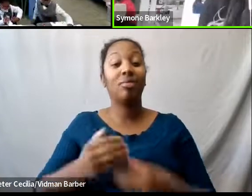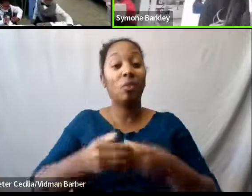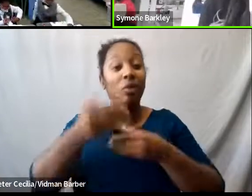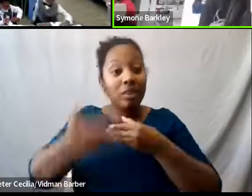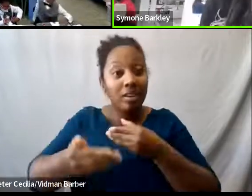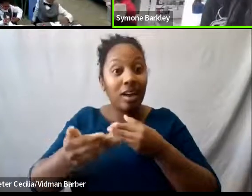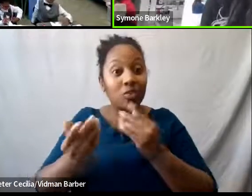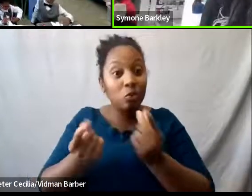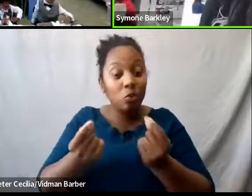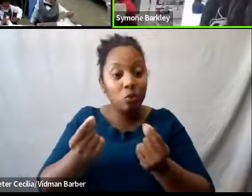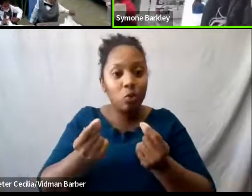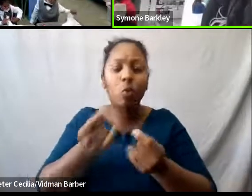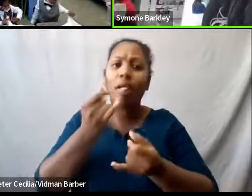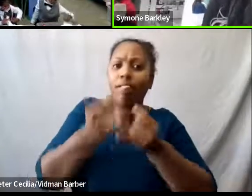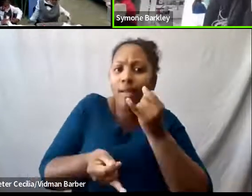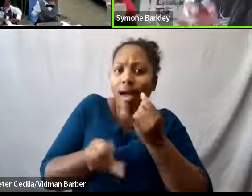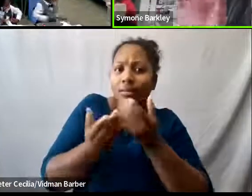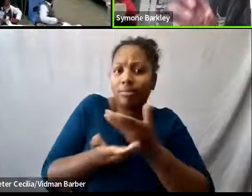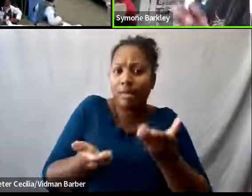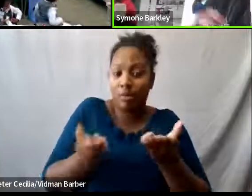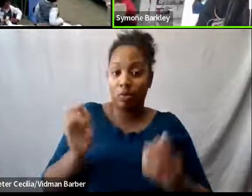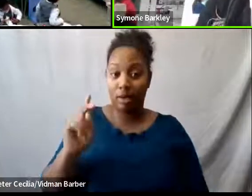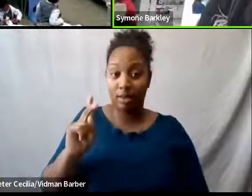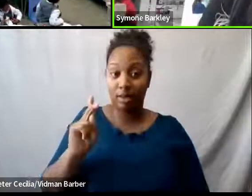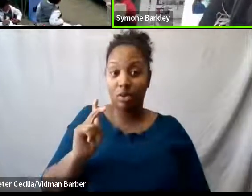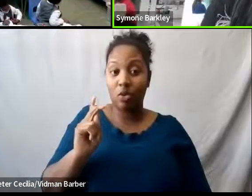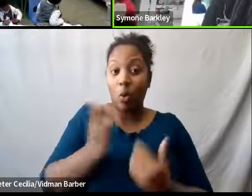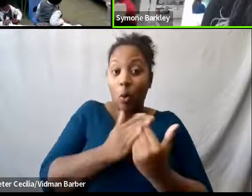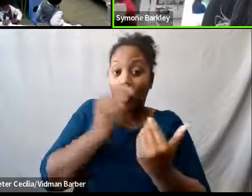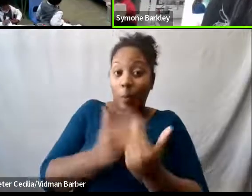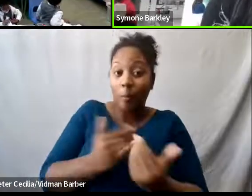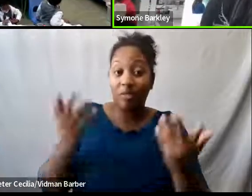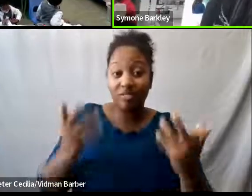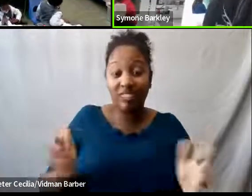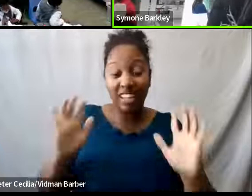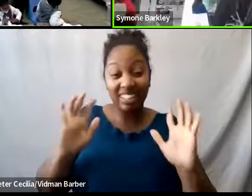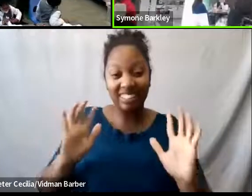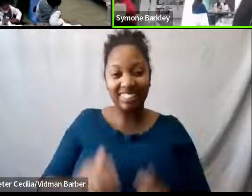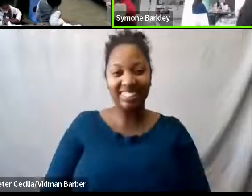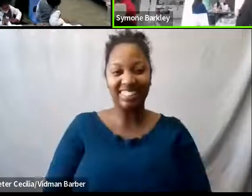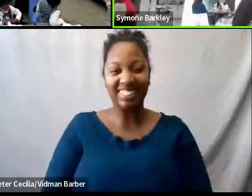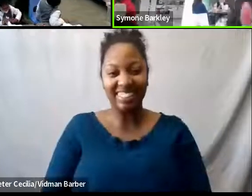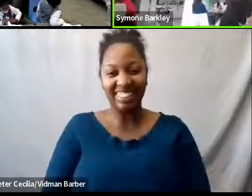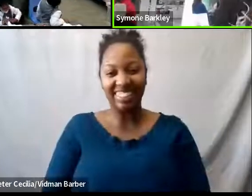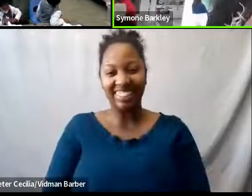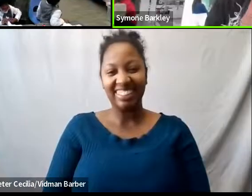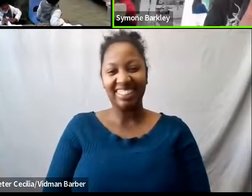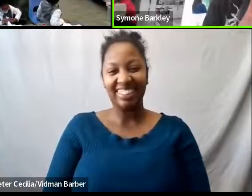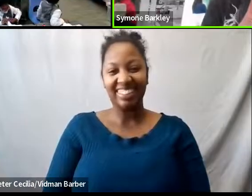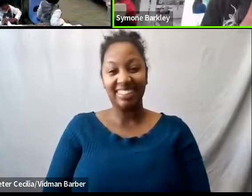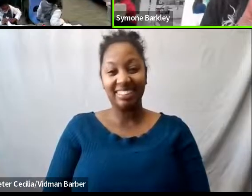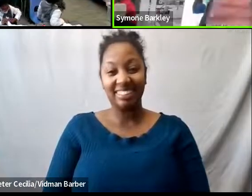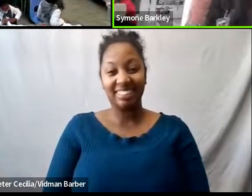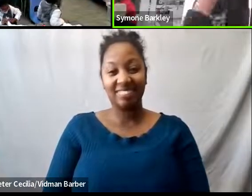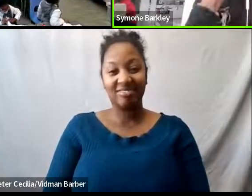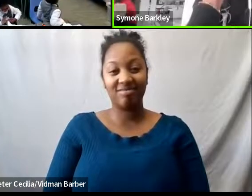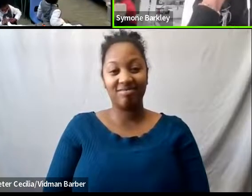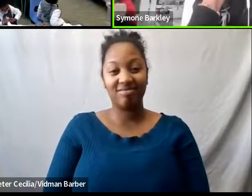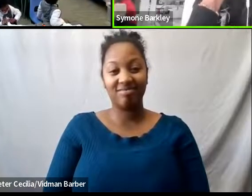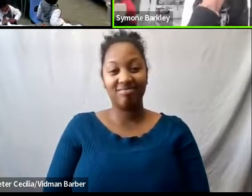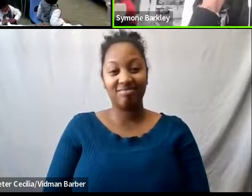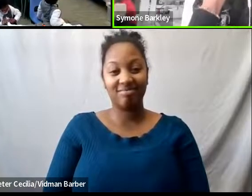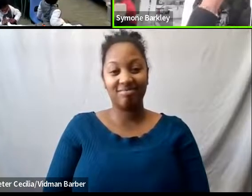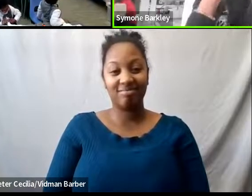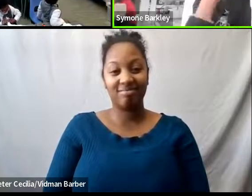step. So we are almost there, friends. Ms. Grant, we're good?